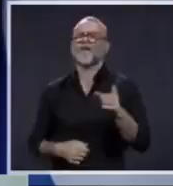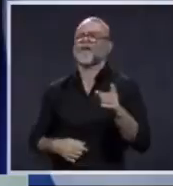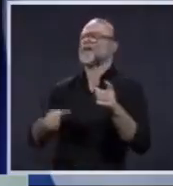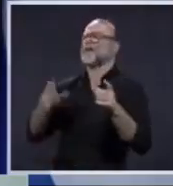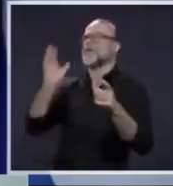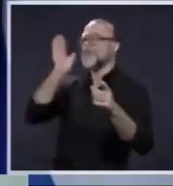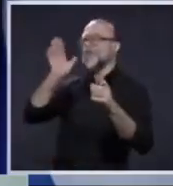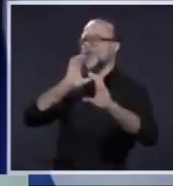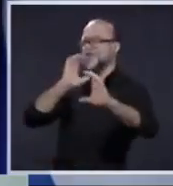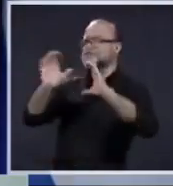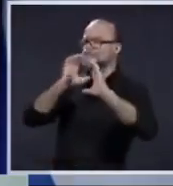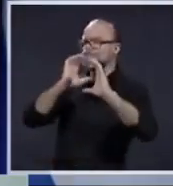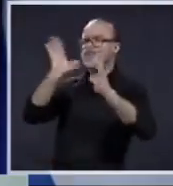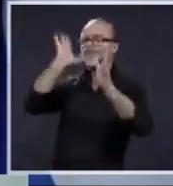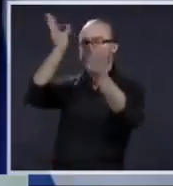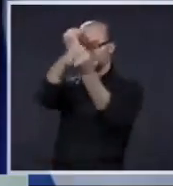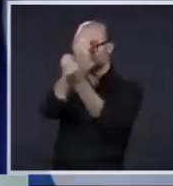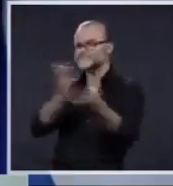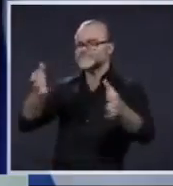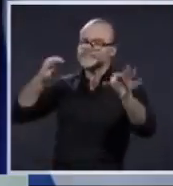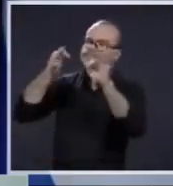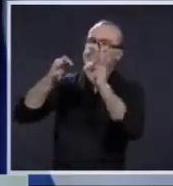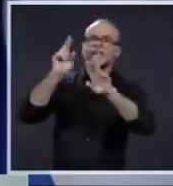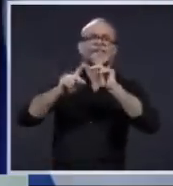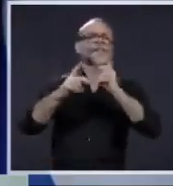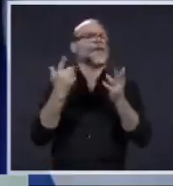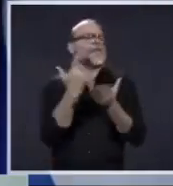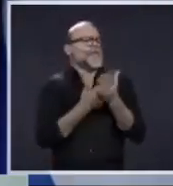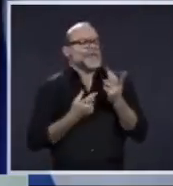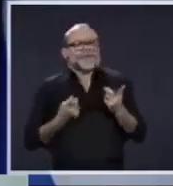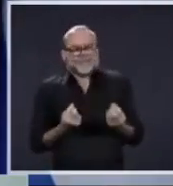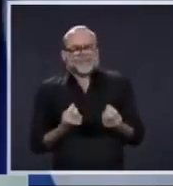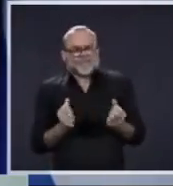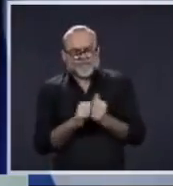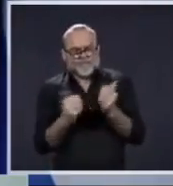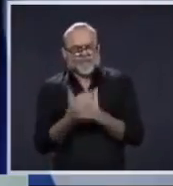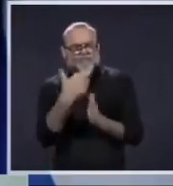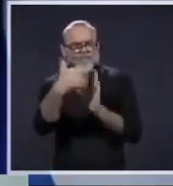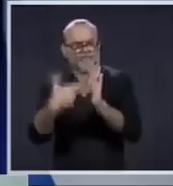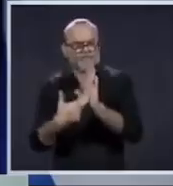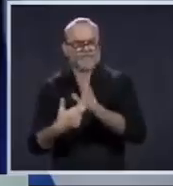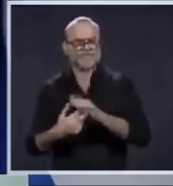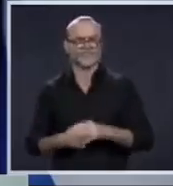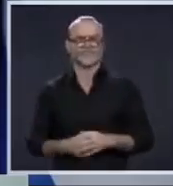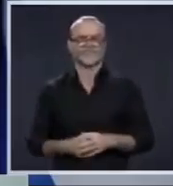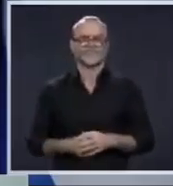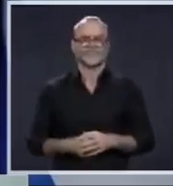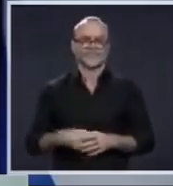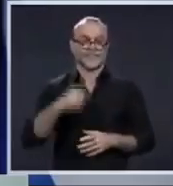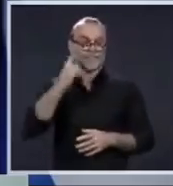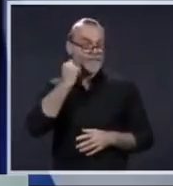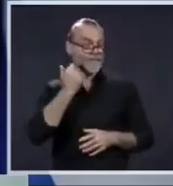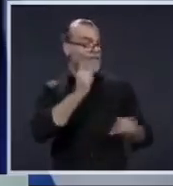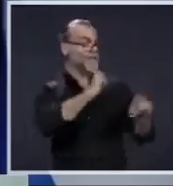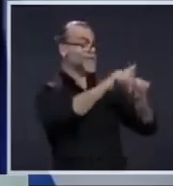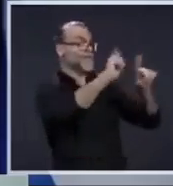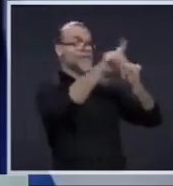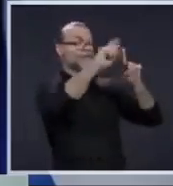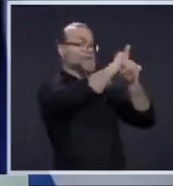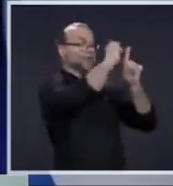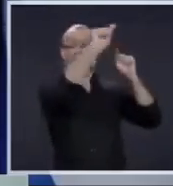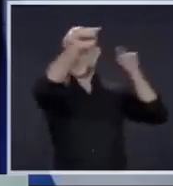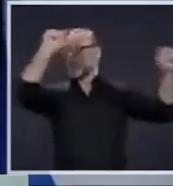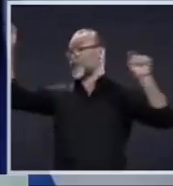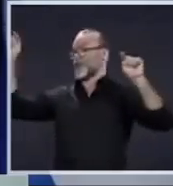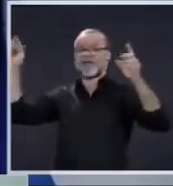what we are authorizing. So it's now we are looking at all those strategies, and we will try to communicate it the best way.